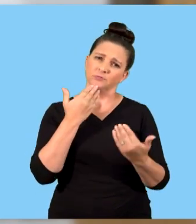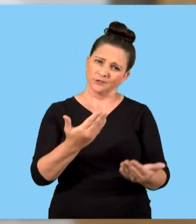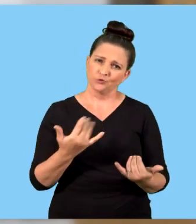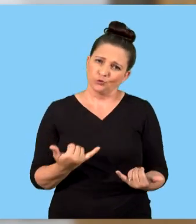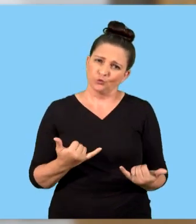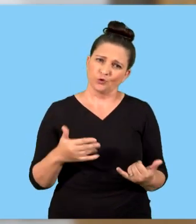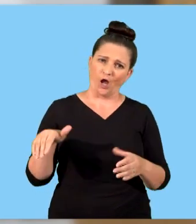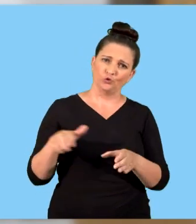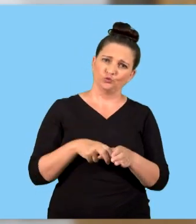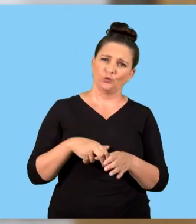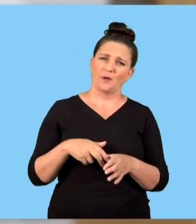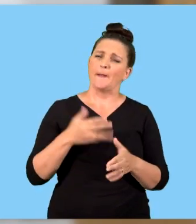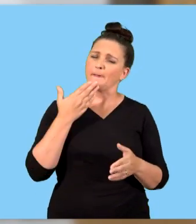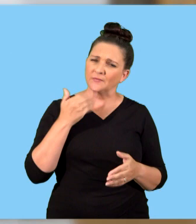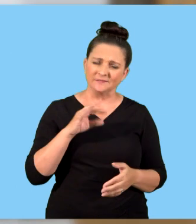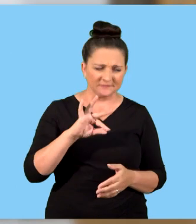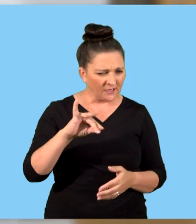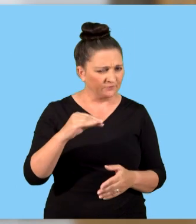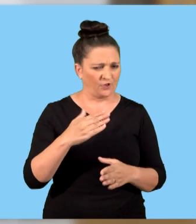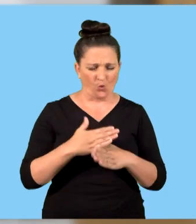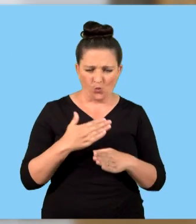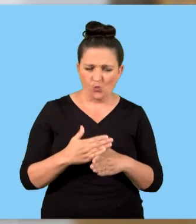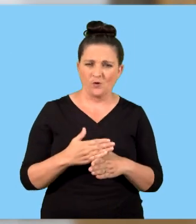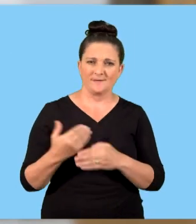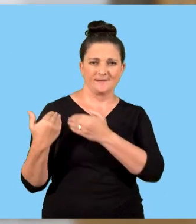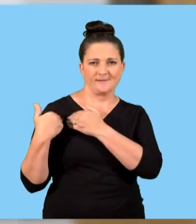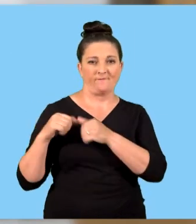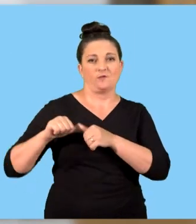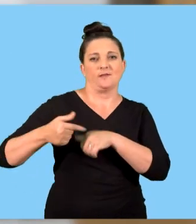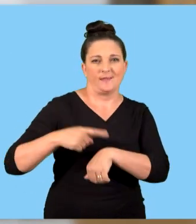thank you so much for joining us today. Please remember to work every day.